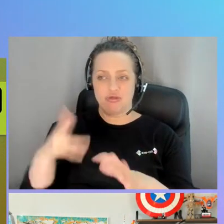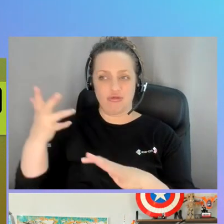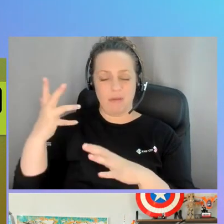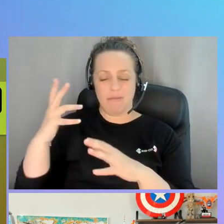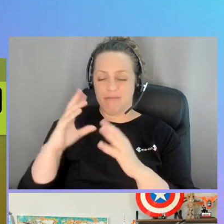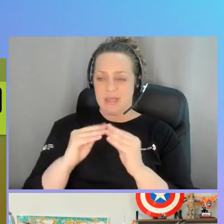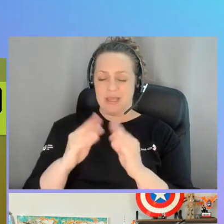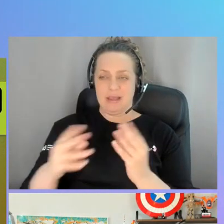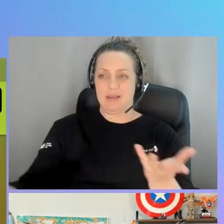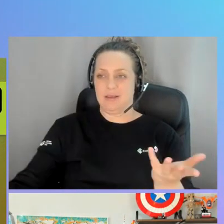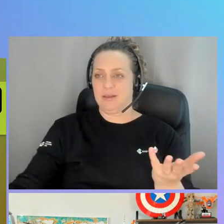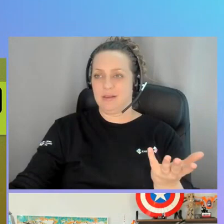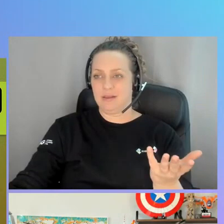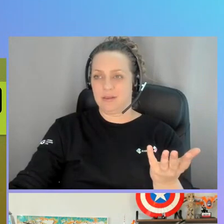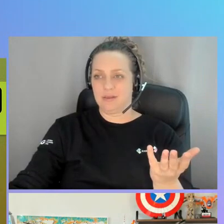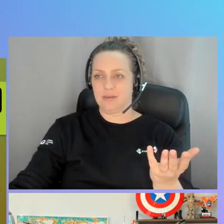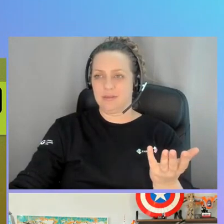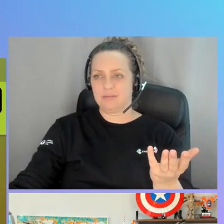meeting.